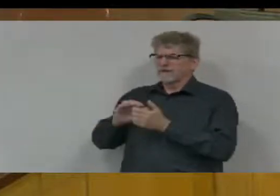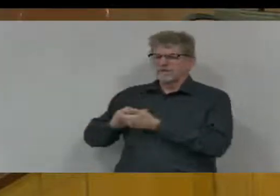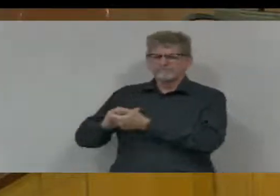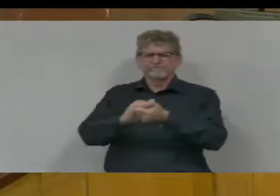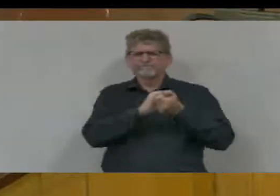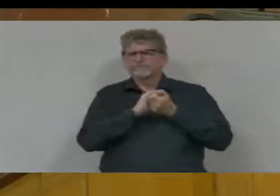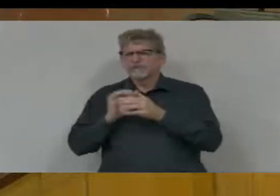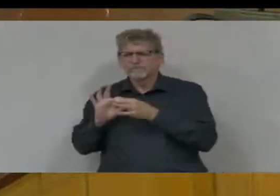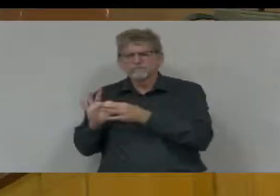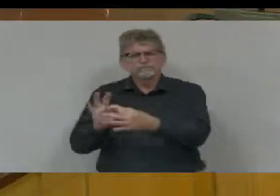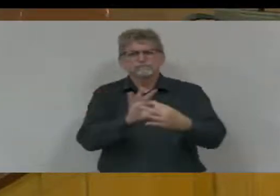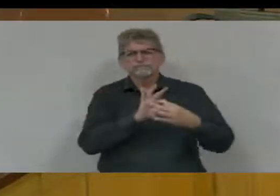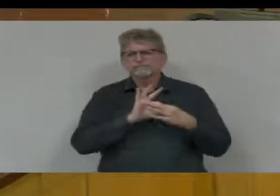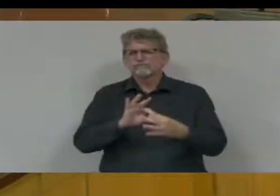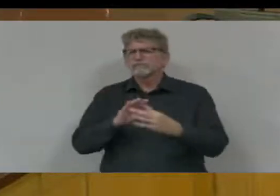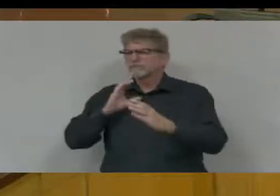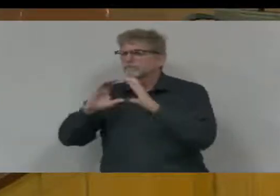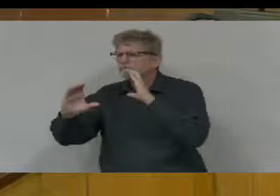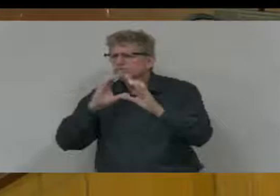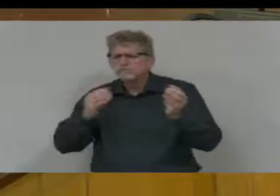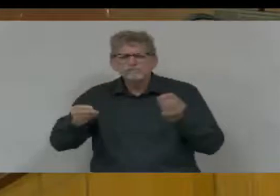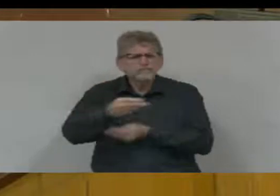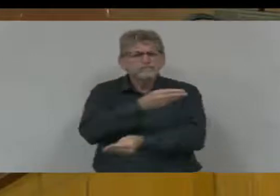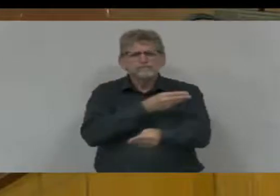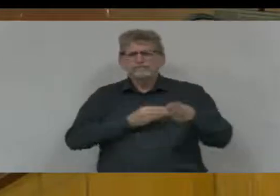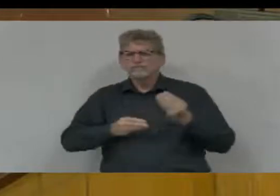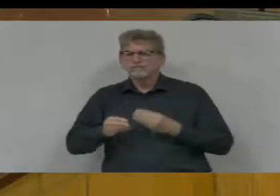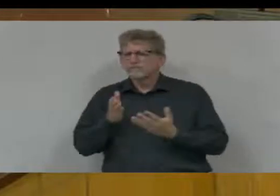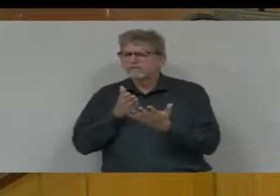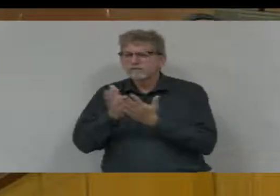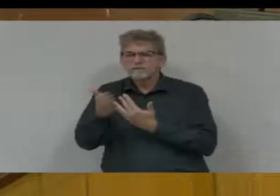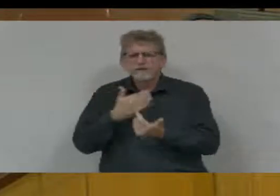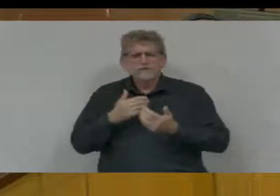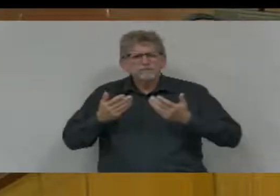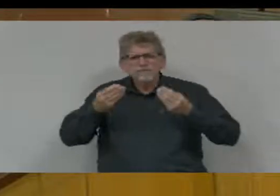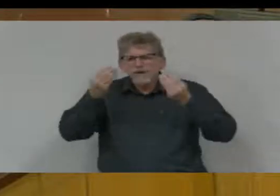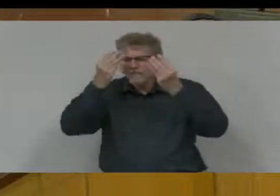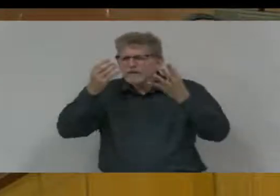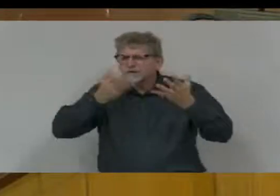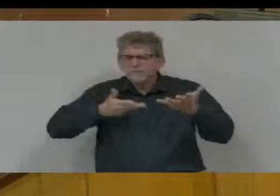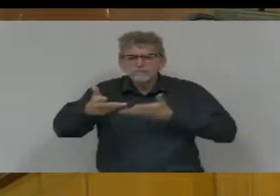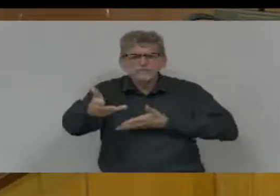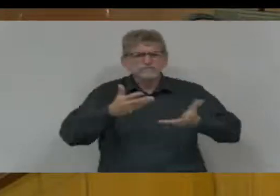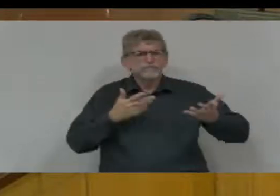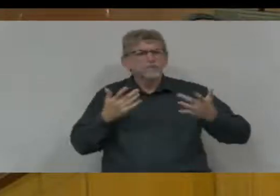communicate with one another and to be transparent and open with what's happening. So I think it's been a very, very positive